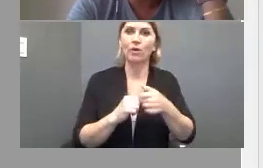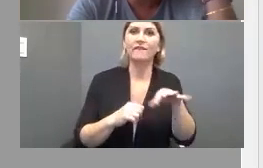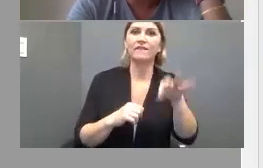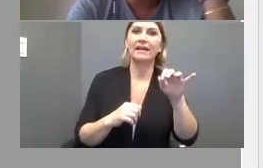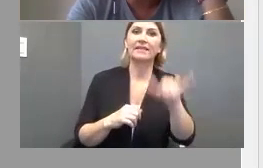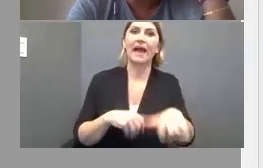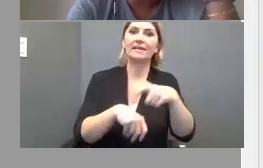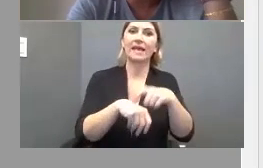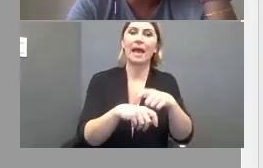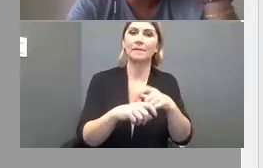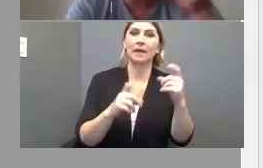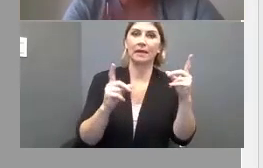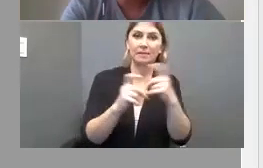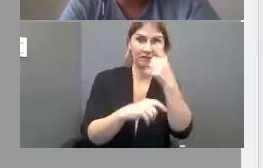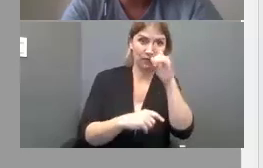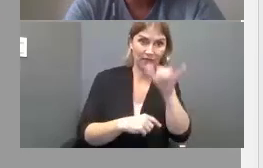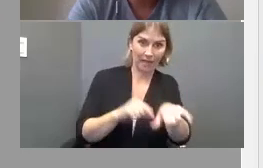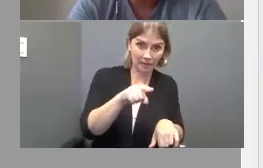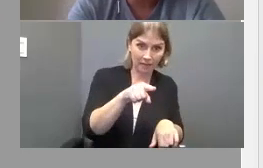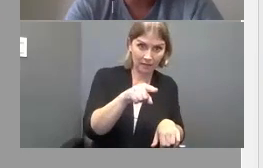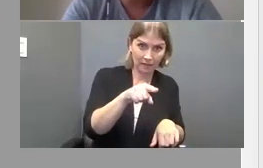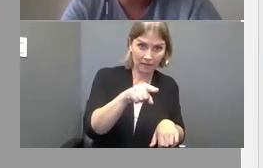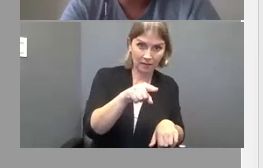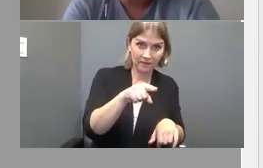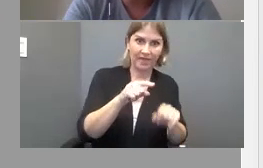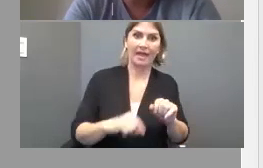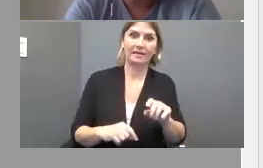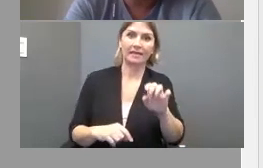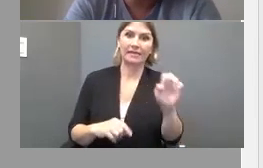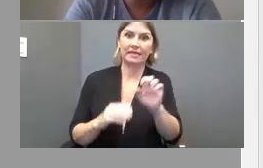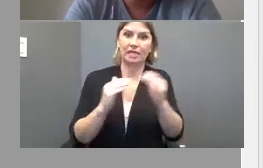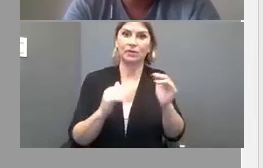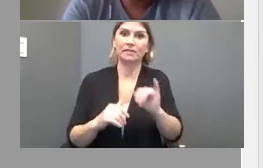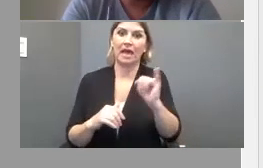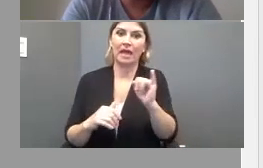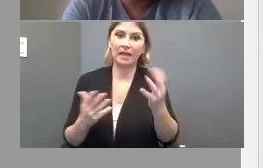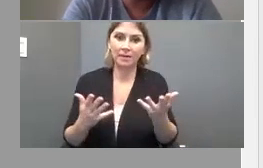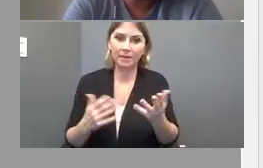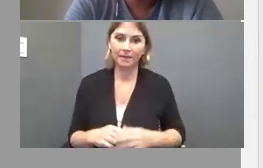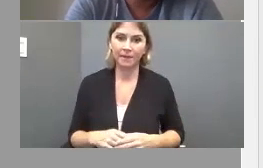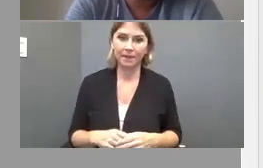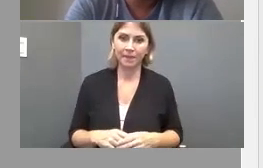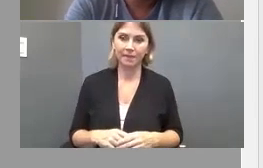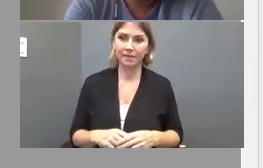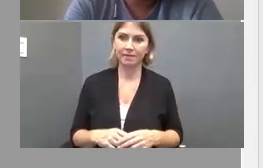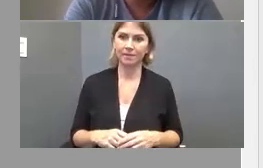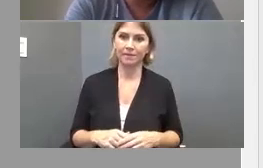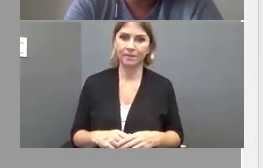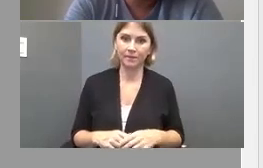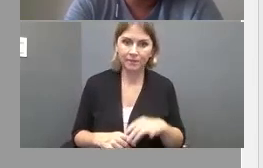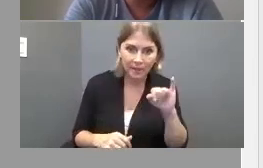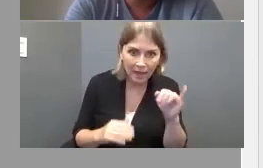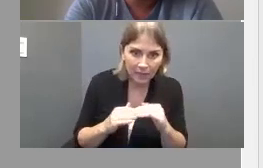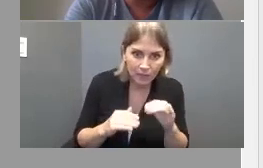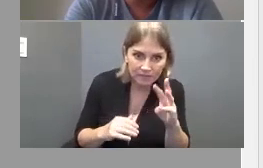complexity of this particular equation, that is T of n equals to sum of I 0 to n I, arithmetic series? Perfect.